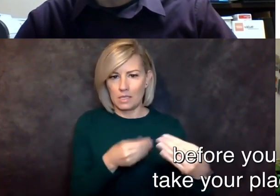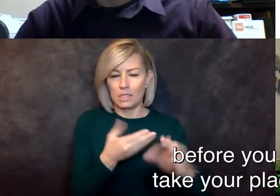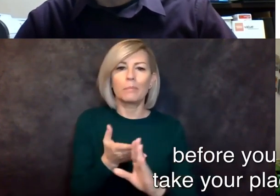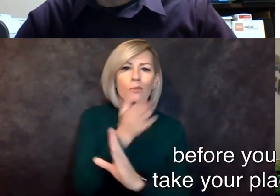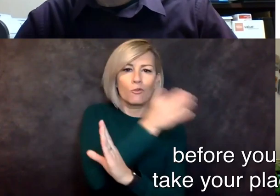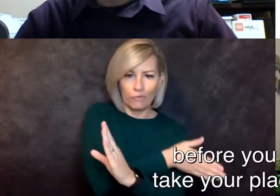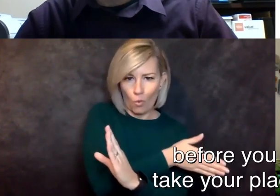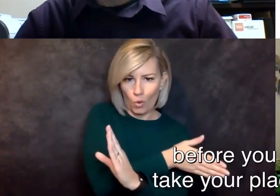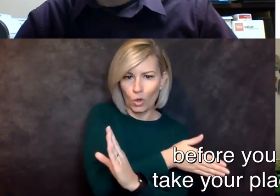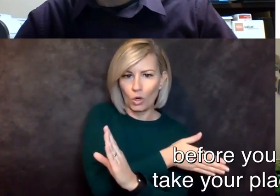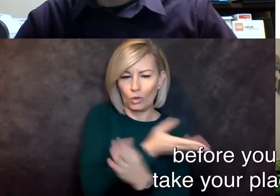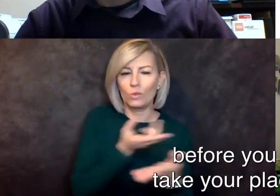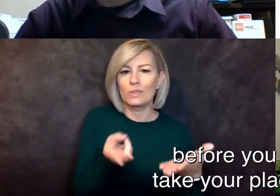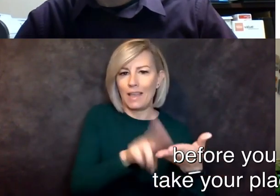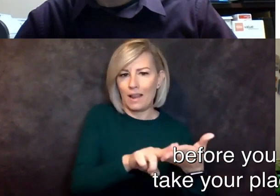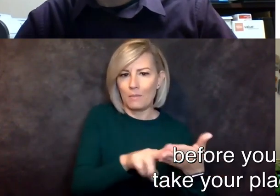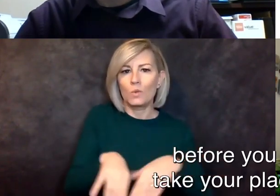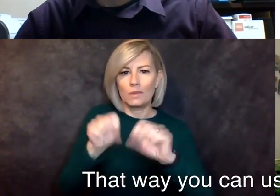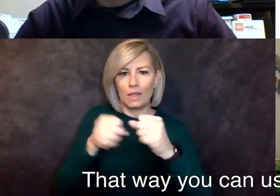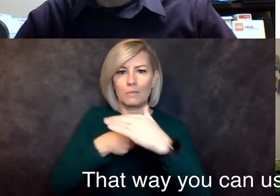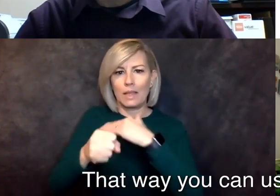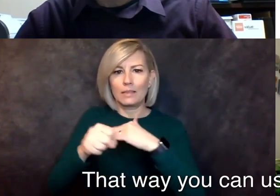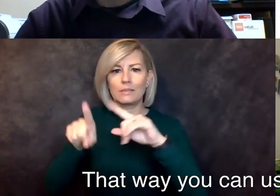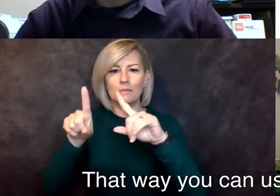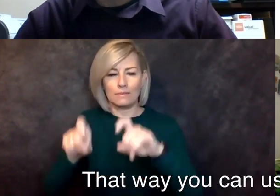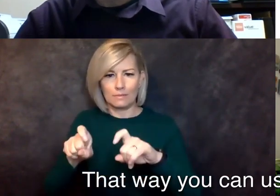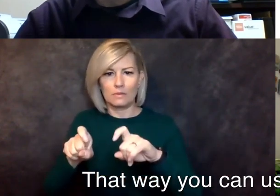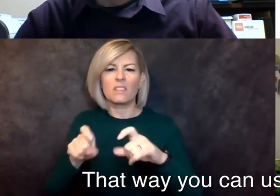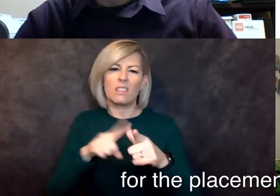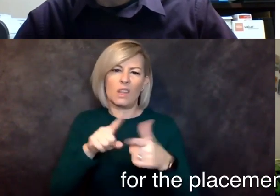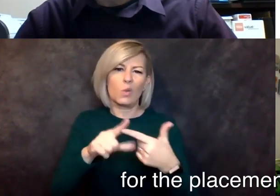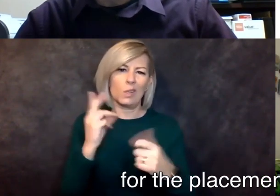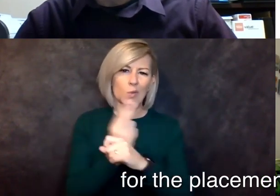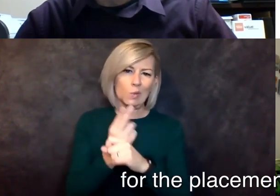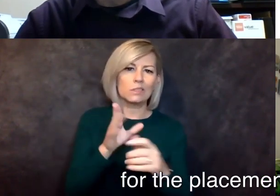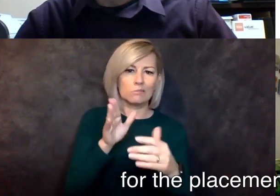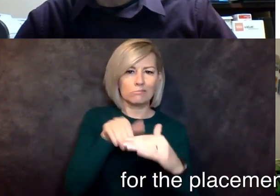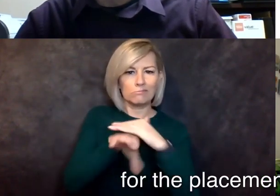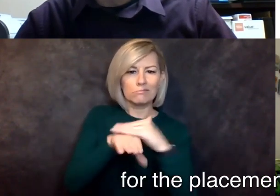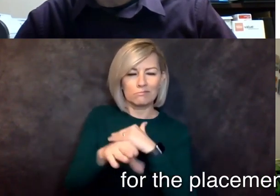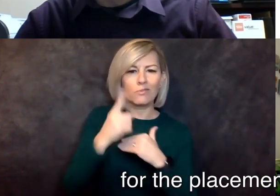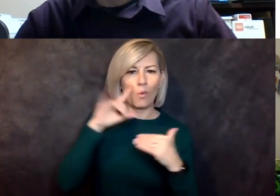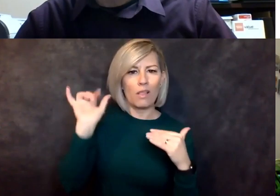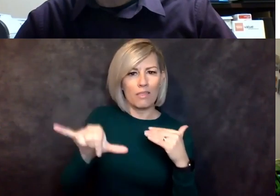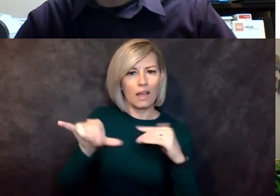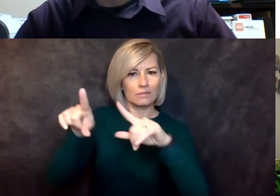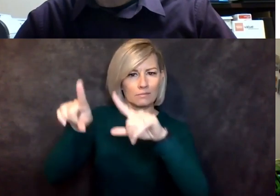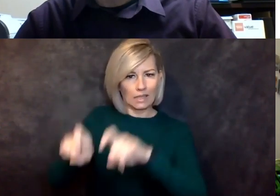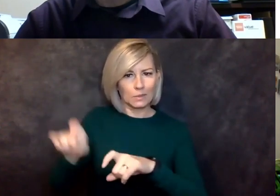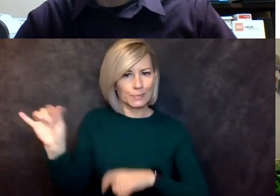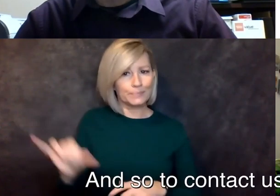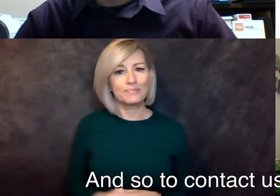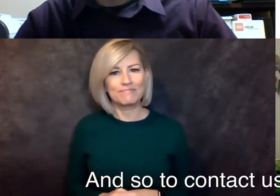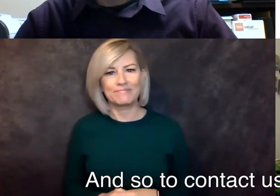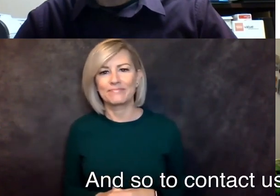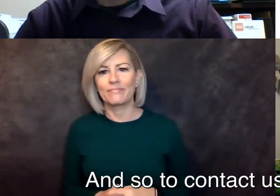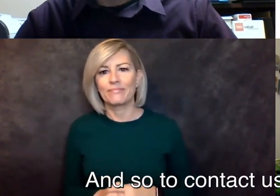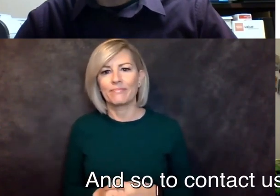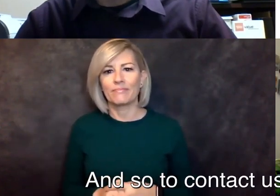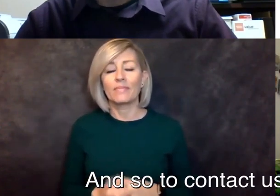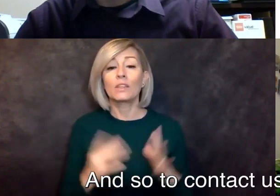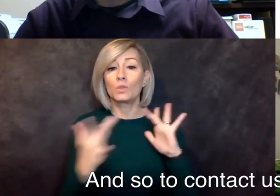you sign up to take your placement test. That way, you can use accommodations for the placement exam as well. And so,